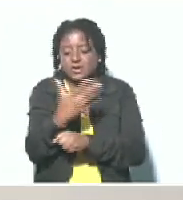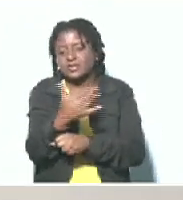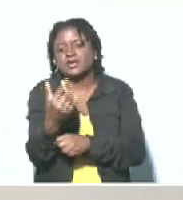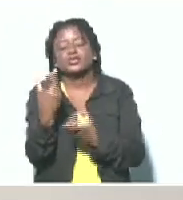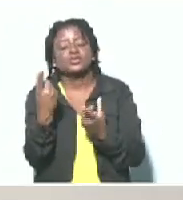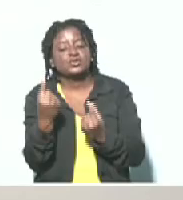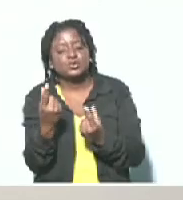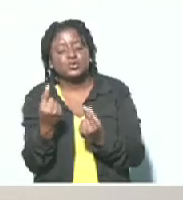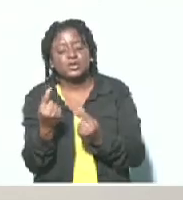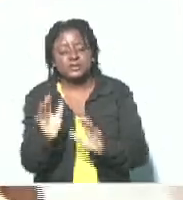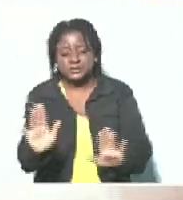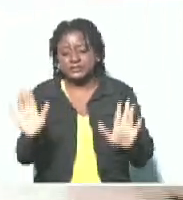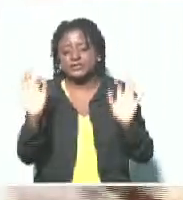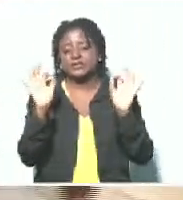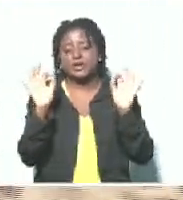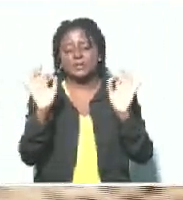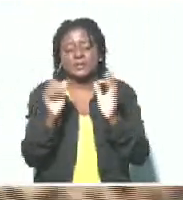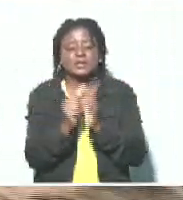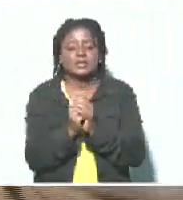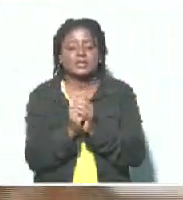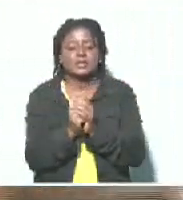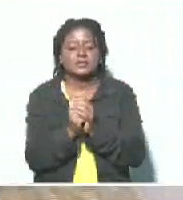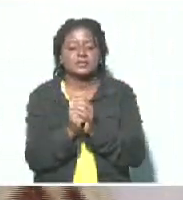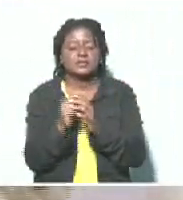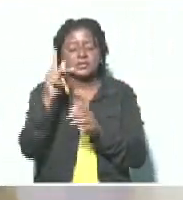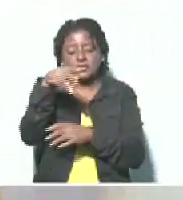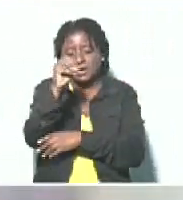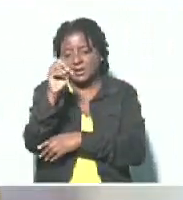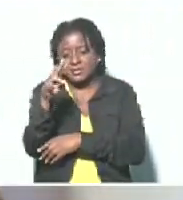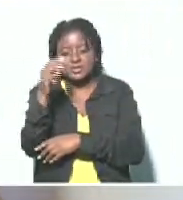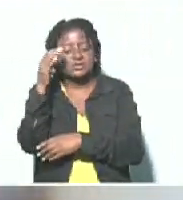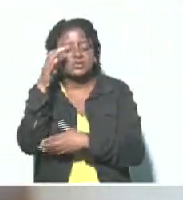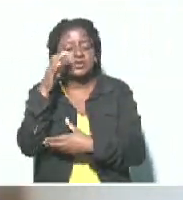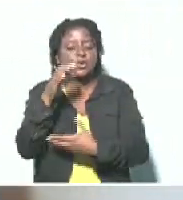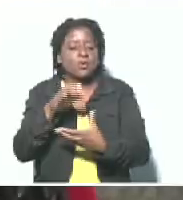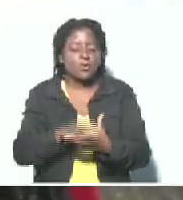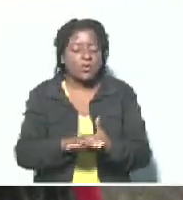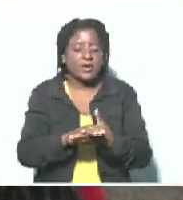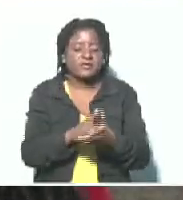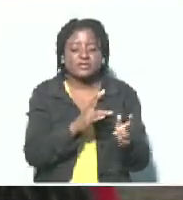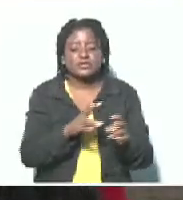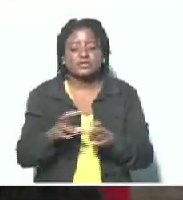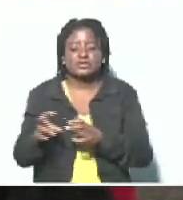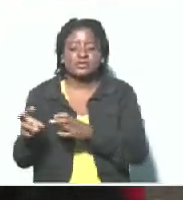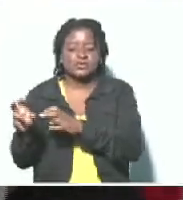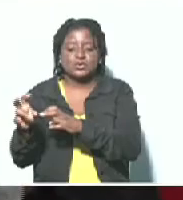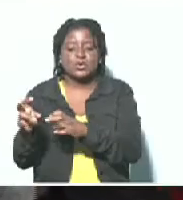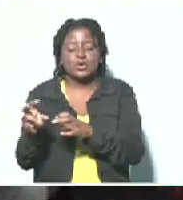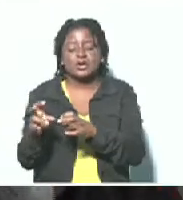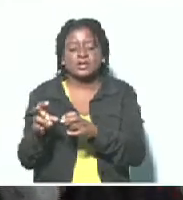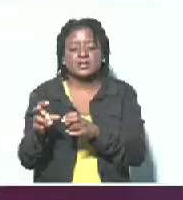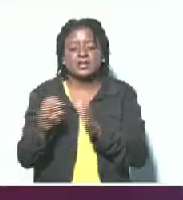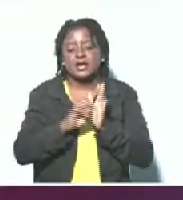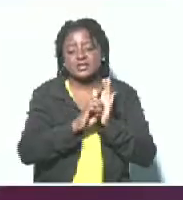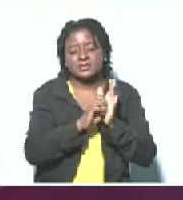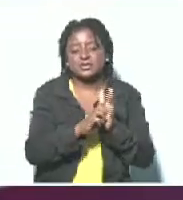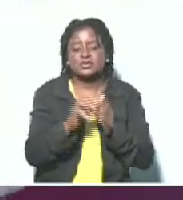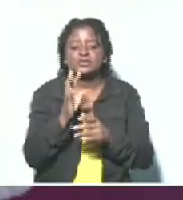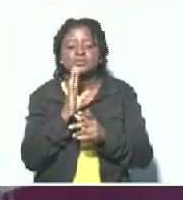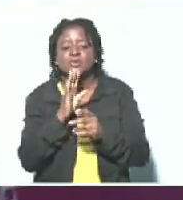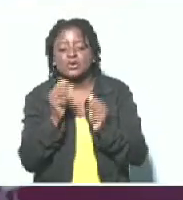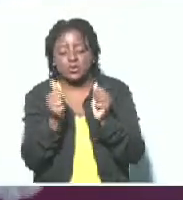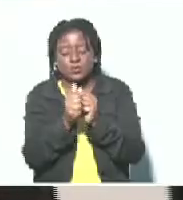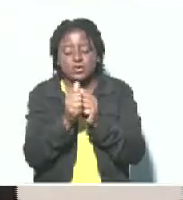doing, it is phenomenal. Well, the Prime Minister's wife toured the exhibition and spoke with the artists about their work.